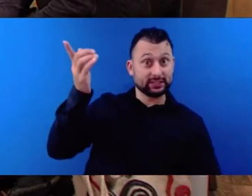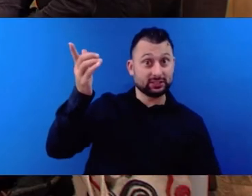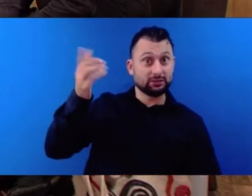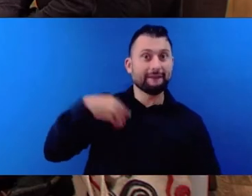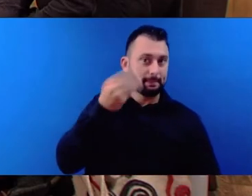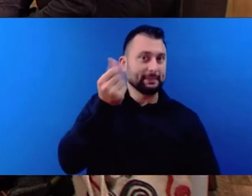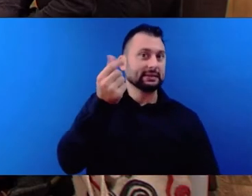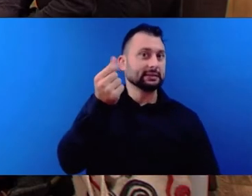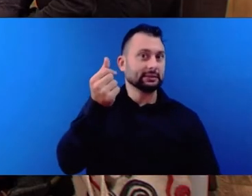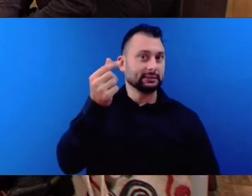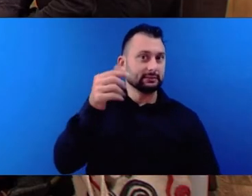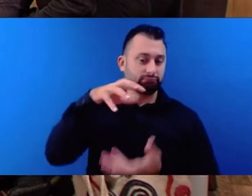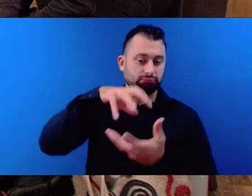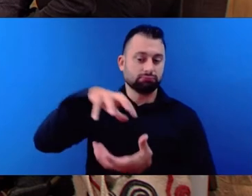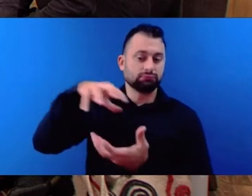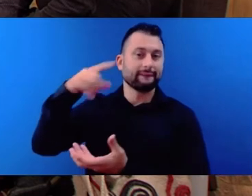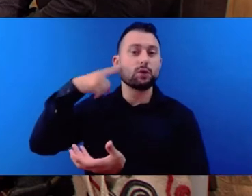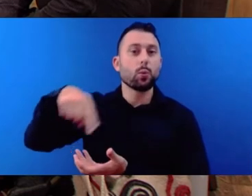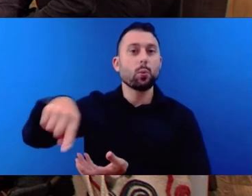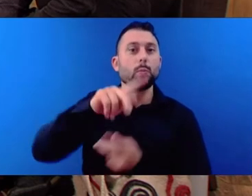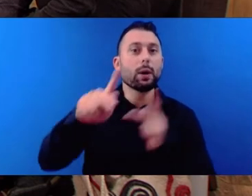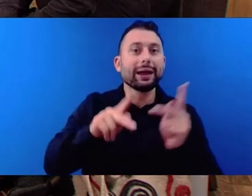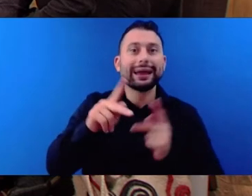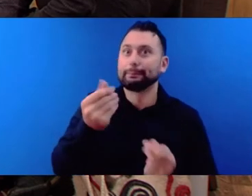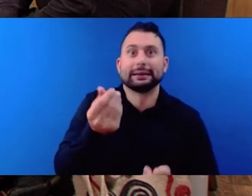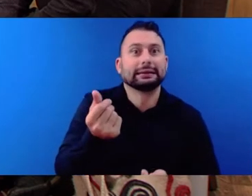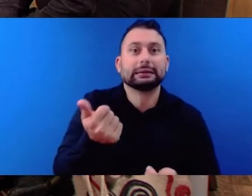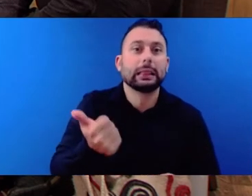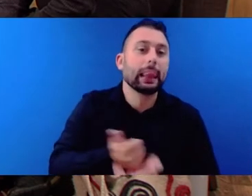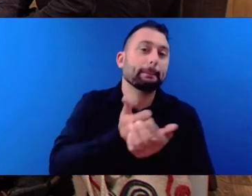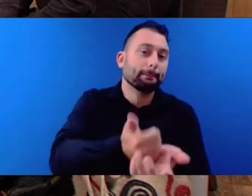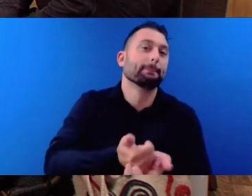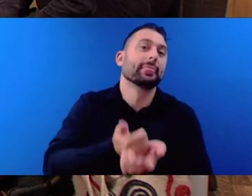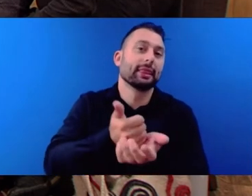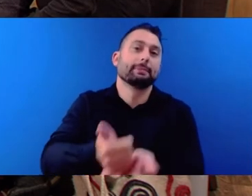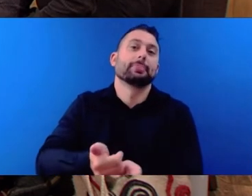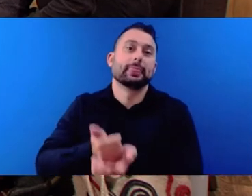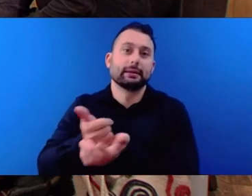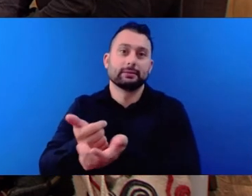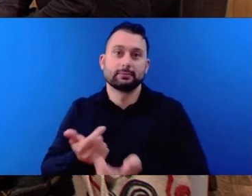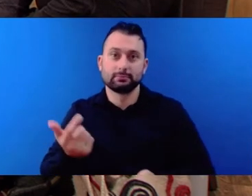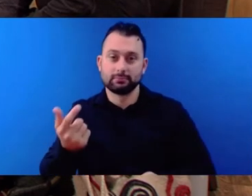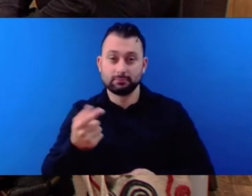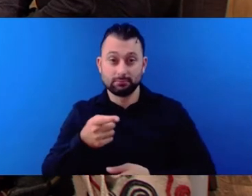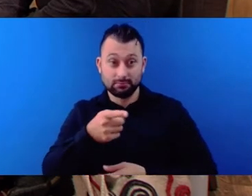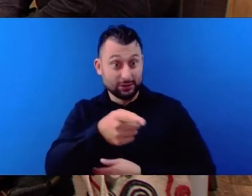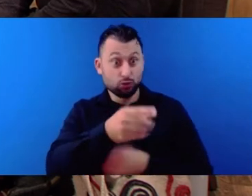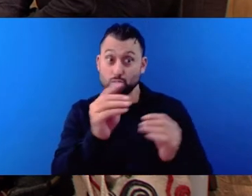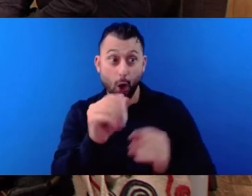well. There are certain requirements that have to be met to get covered for those.